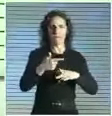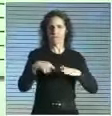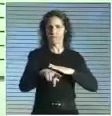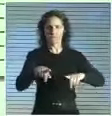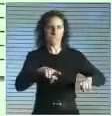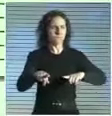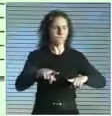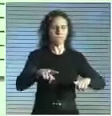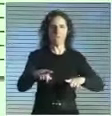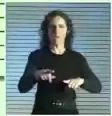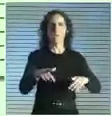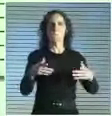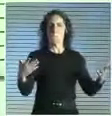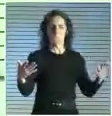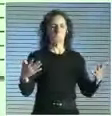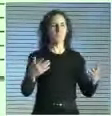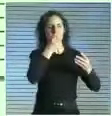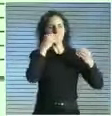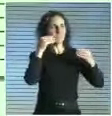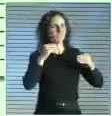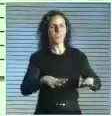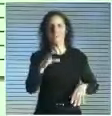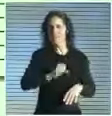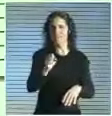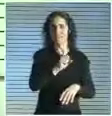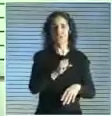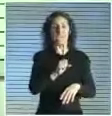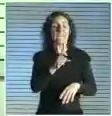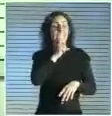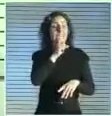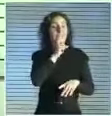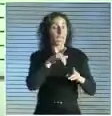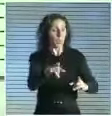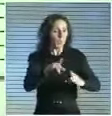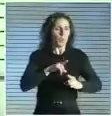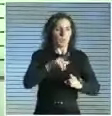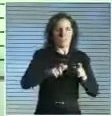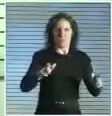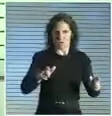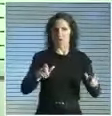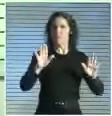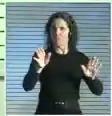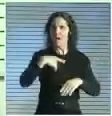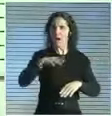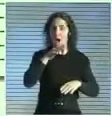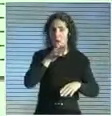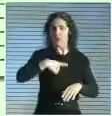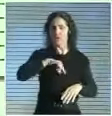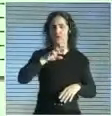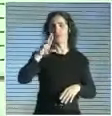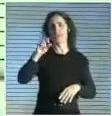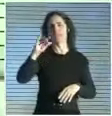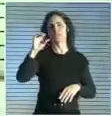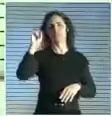we focus on that. And with Radisson, we have been awarded for the second year as the 4th